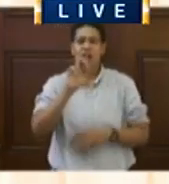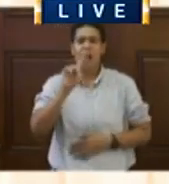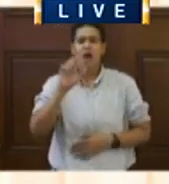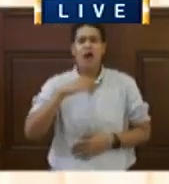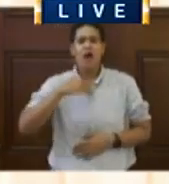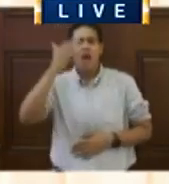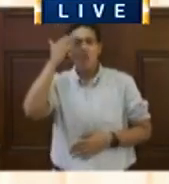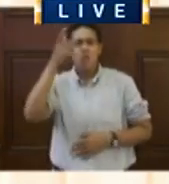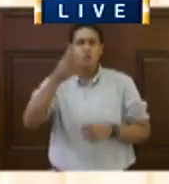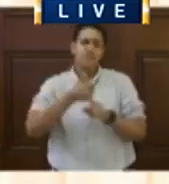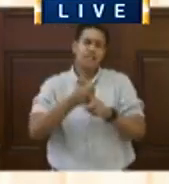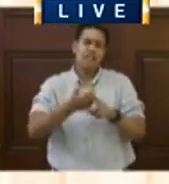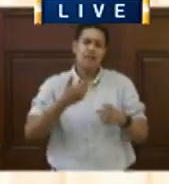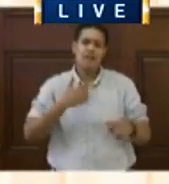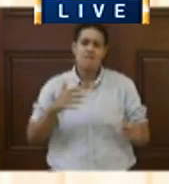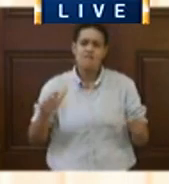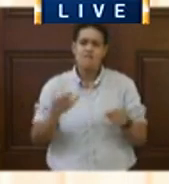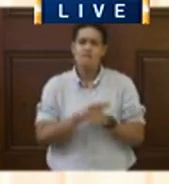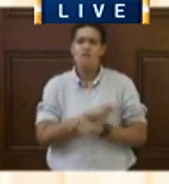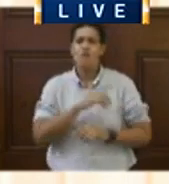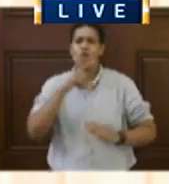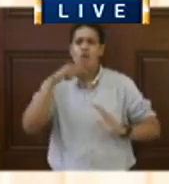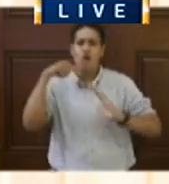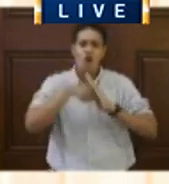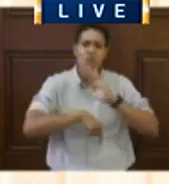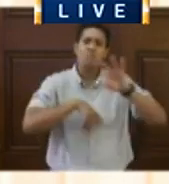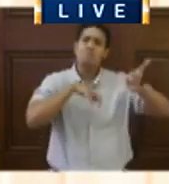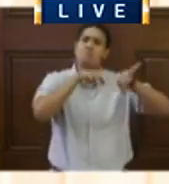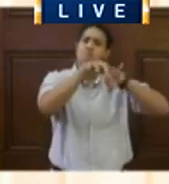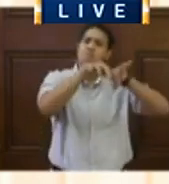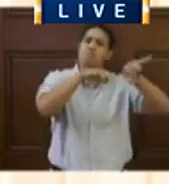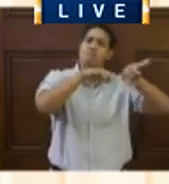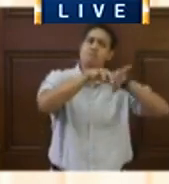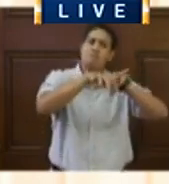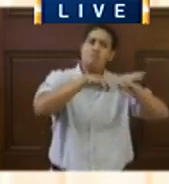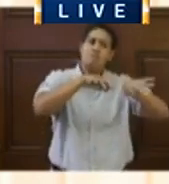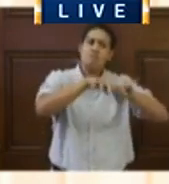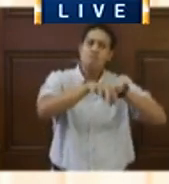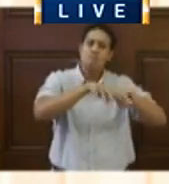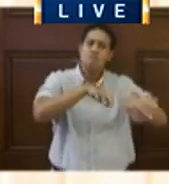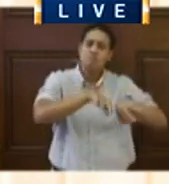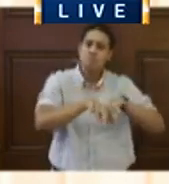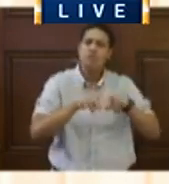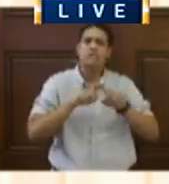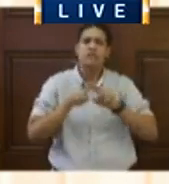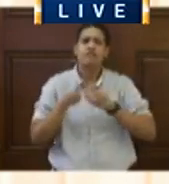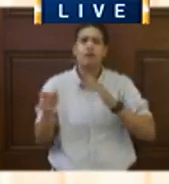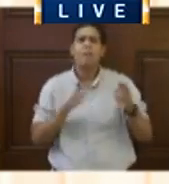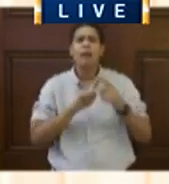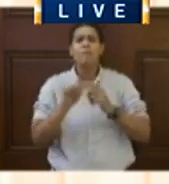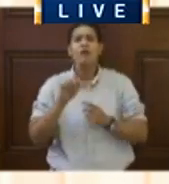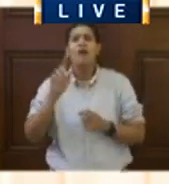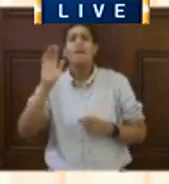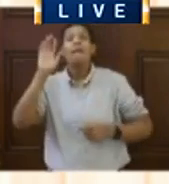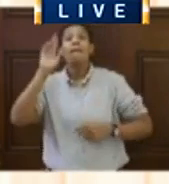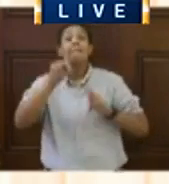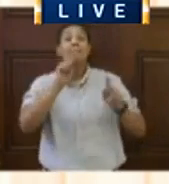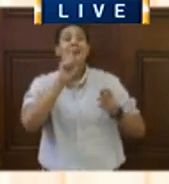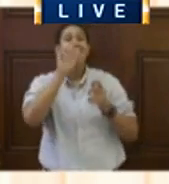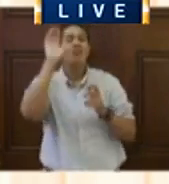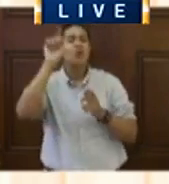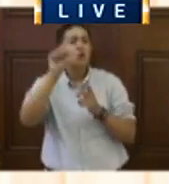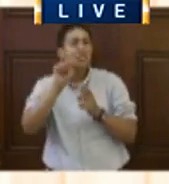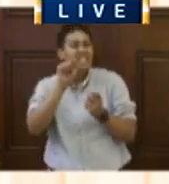have fully and comprehensively outlined the plans, but people have questions specific to their business and industry. And